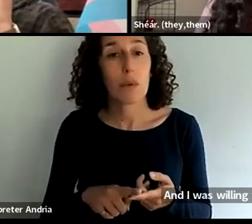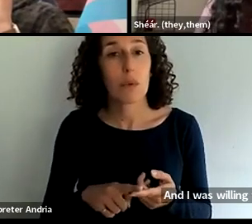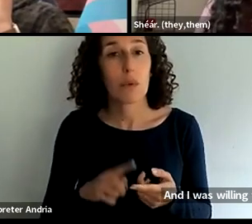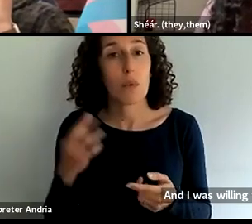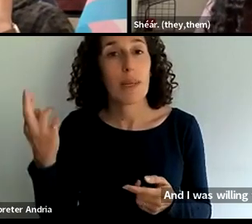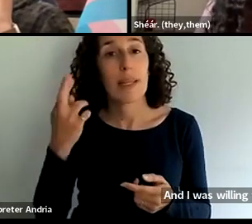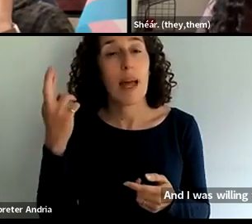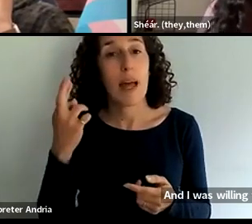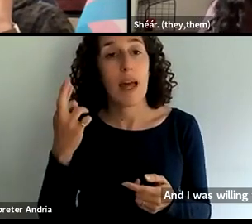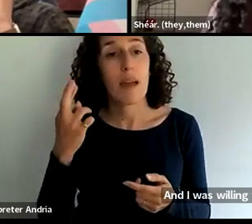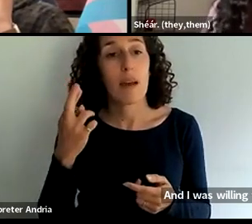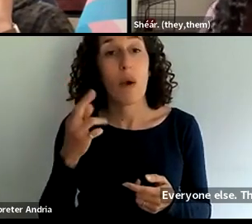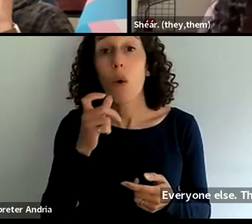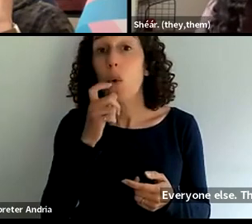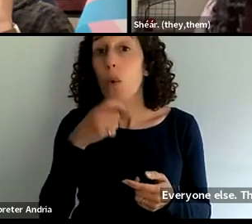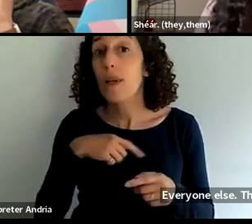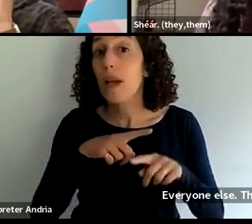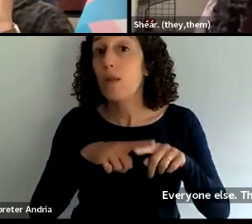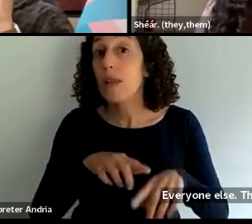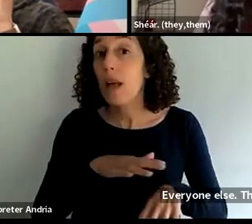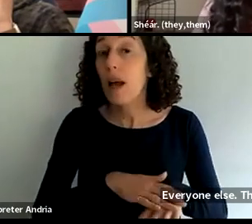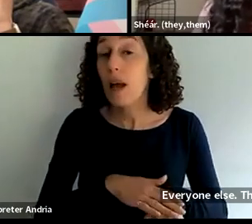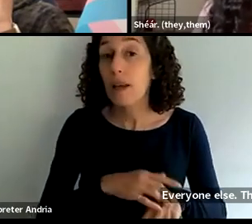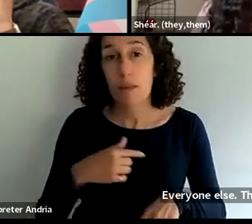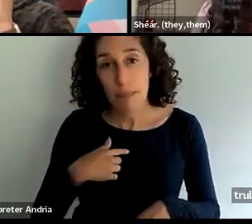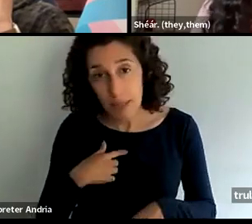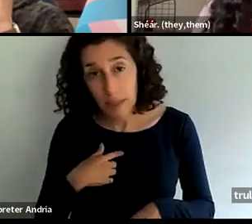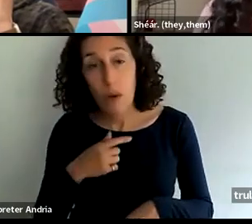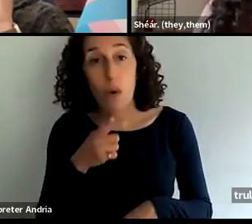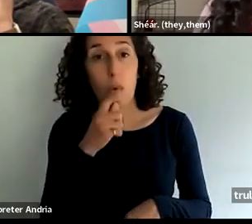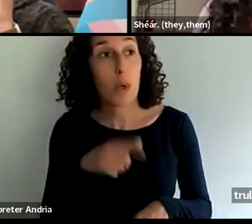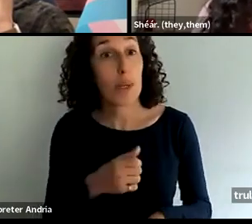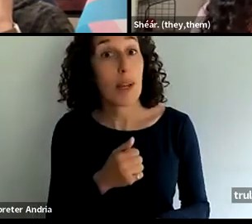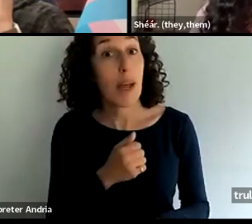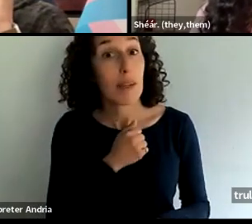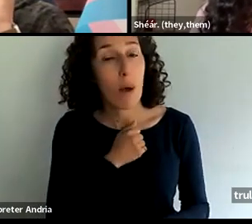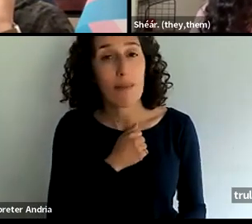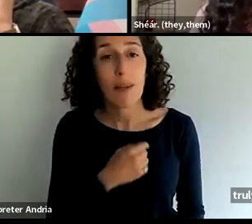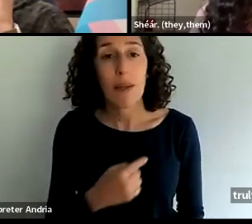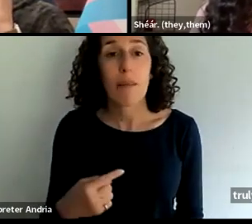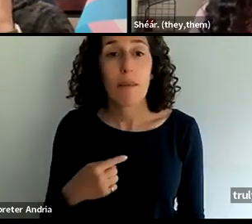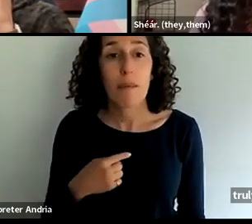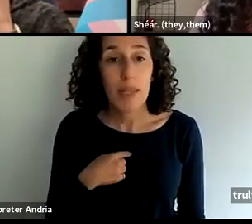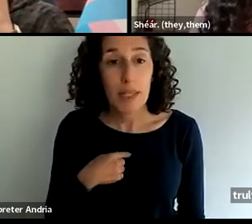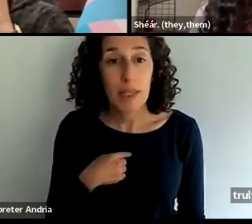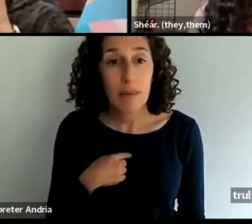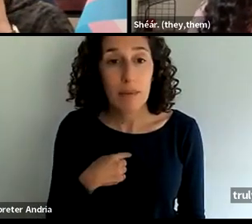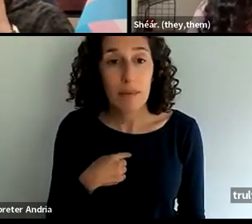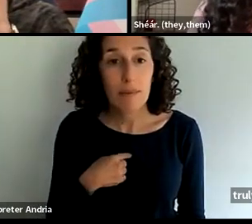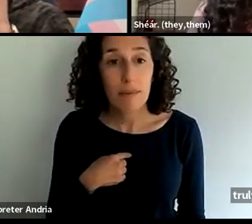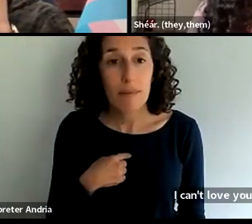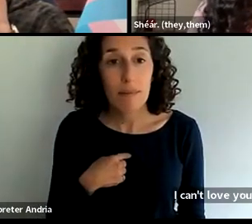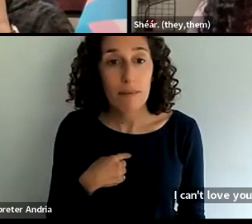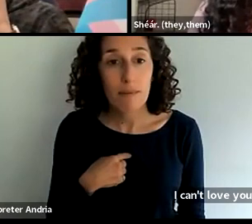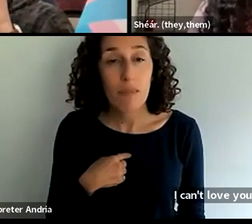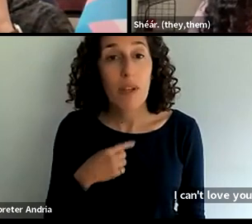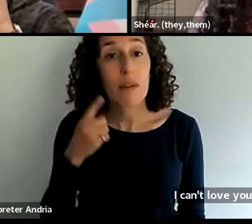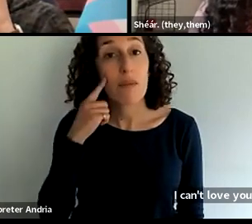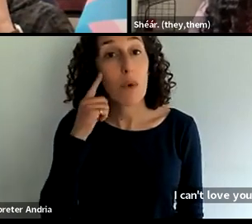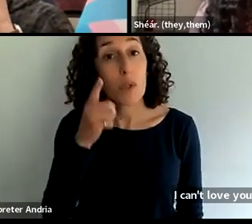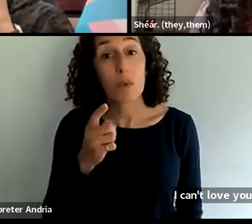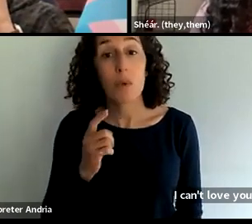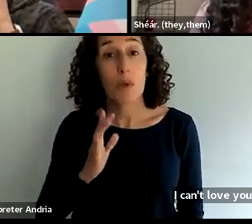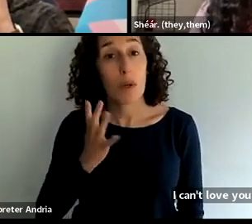me. I can't love you if I don't love myself. And for my fellow trans folks, because I'm about to leave, but for my fellow trans